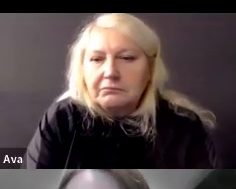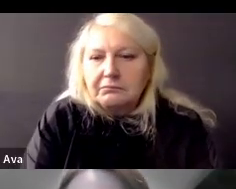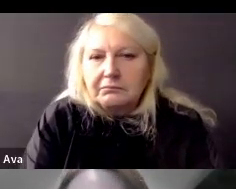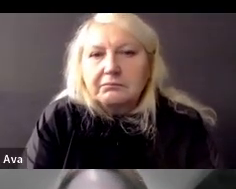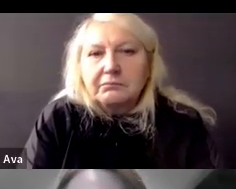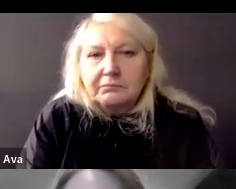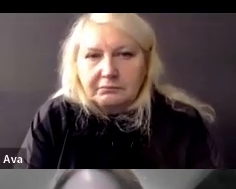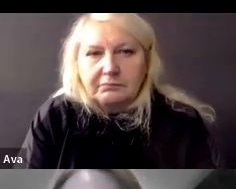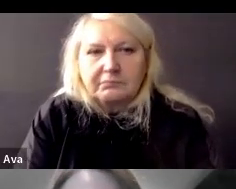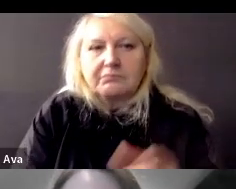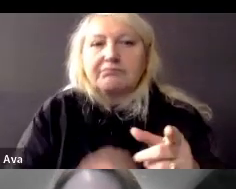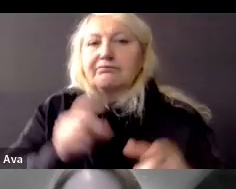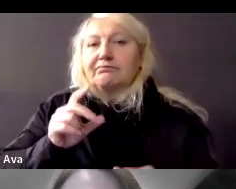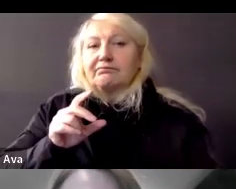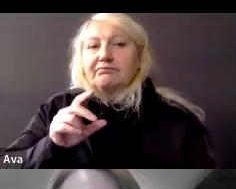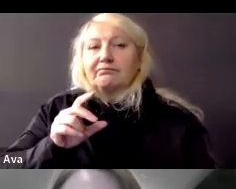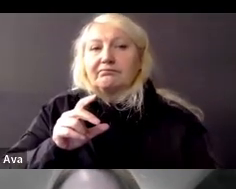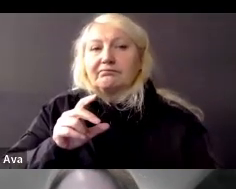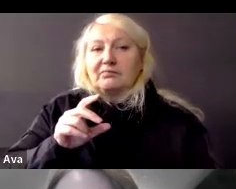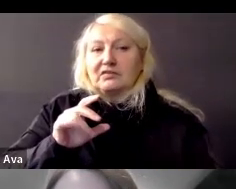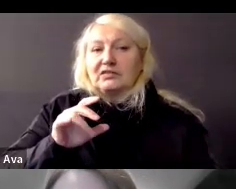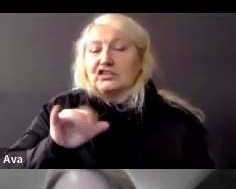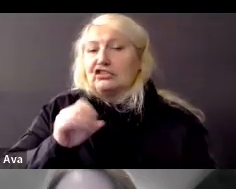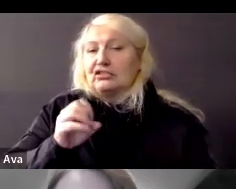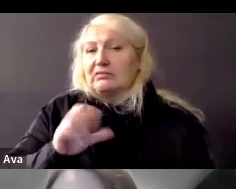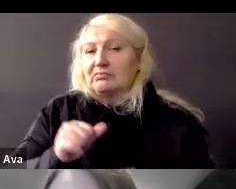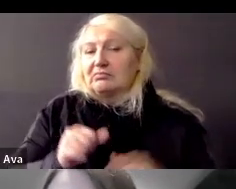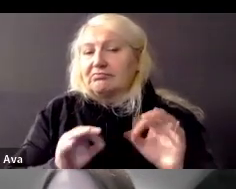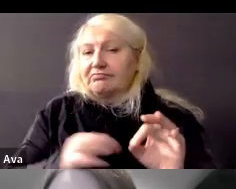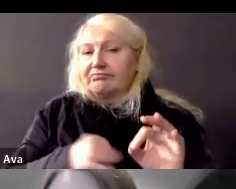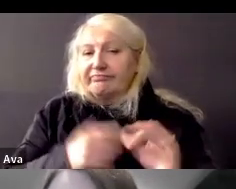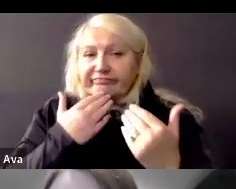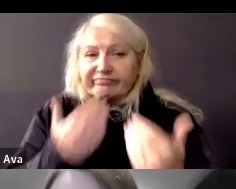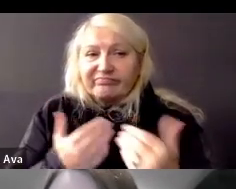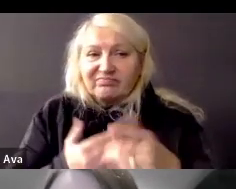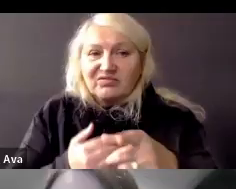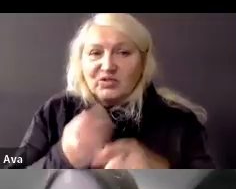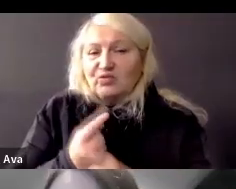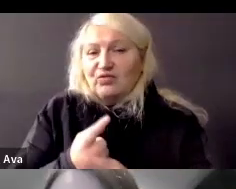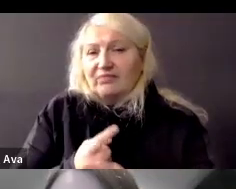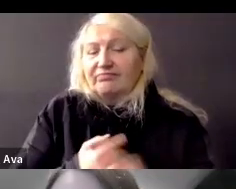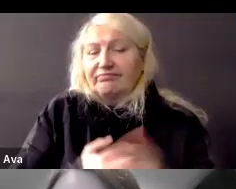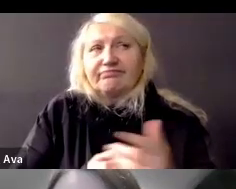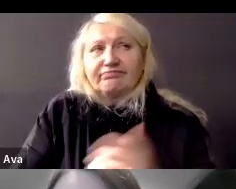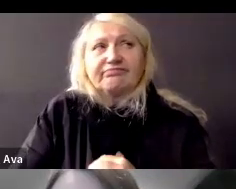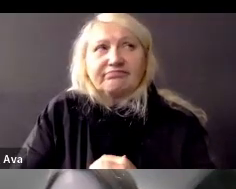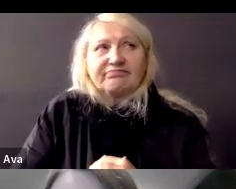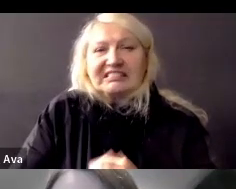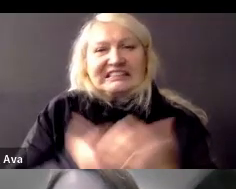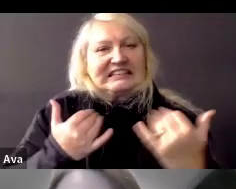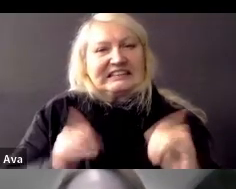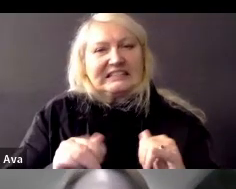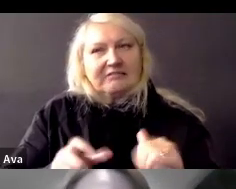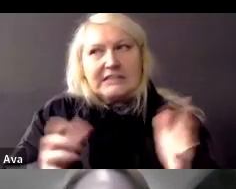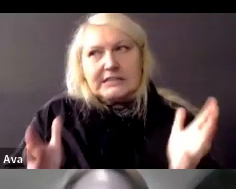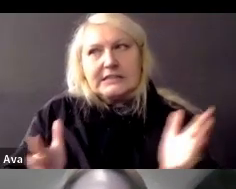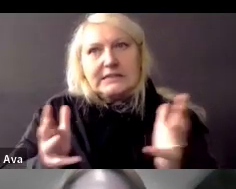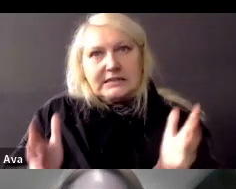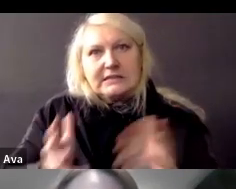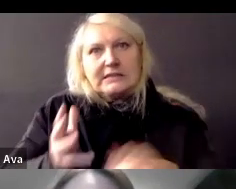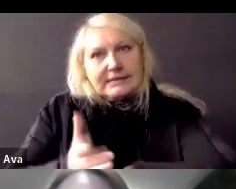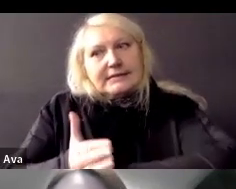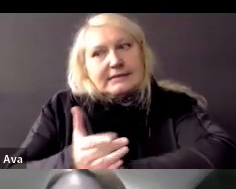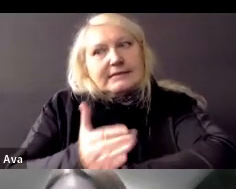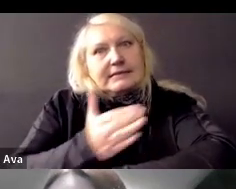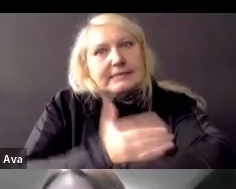Thank you. Yes, I agree with you. There's still so much change that needs to be done, and